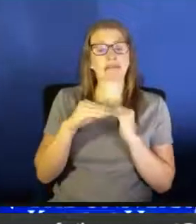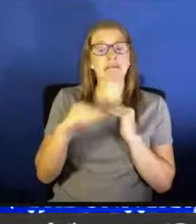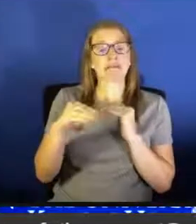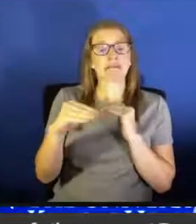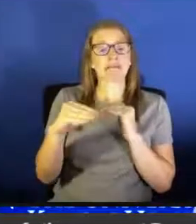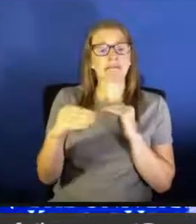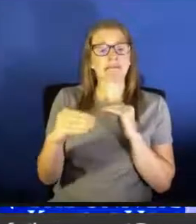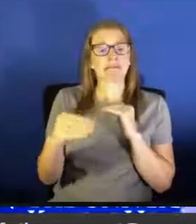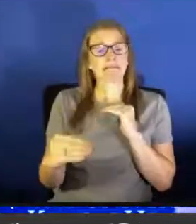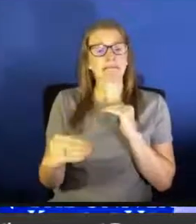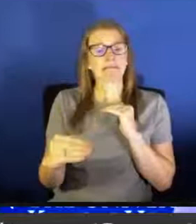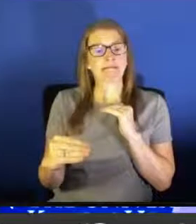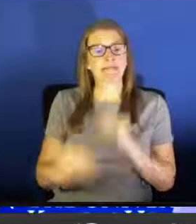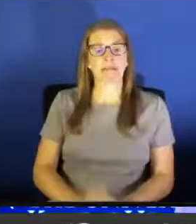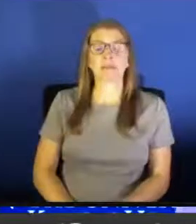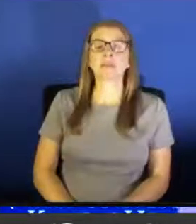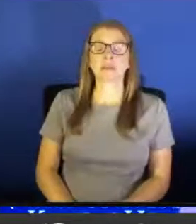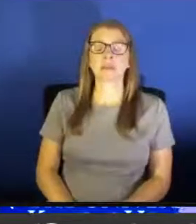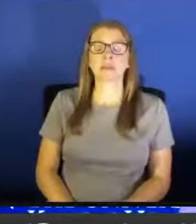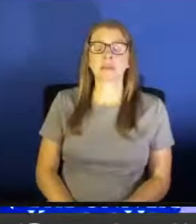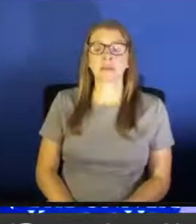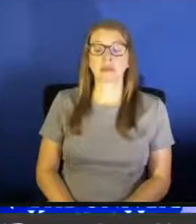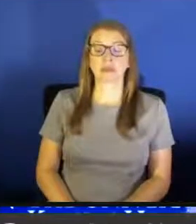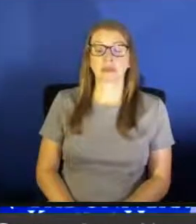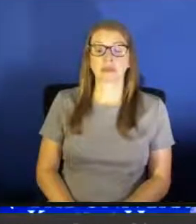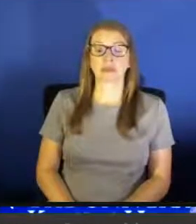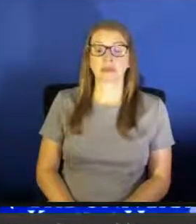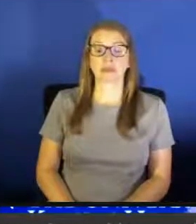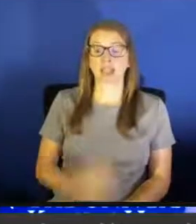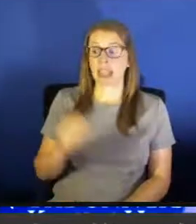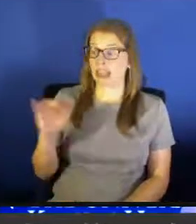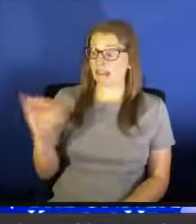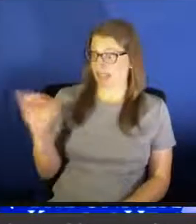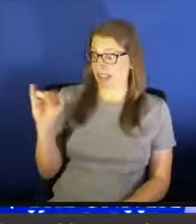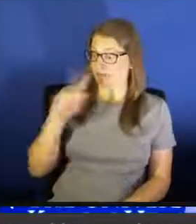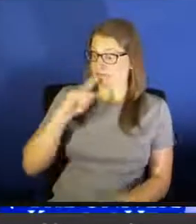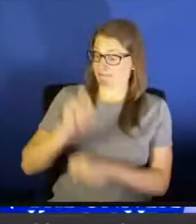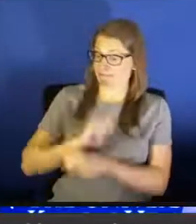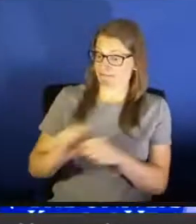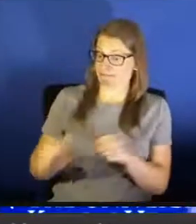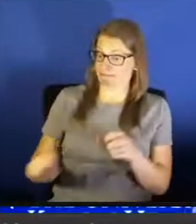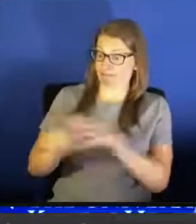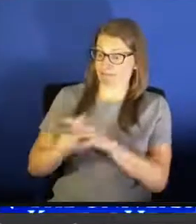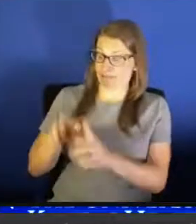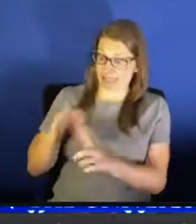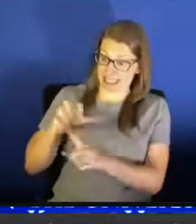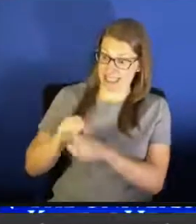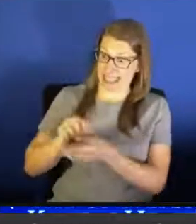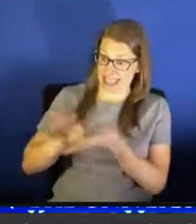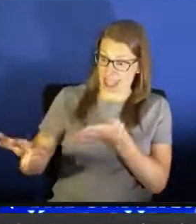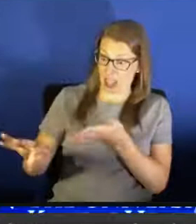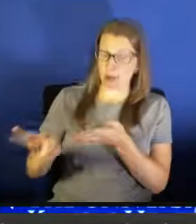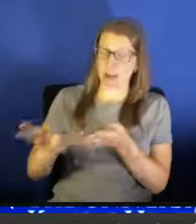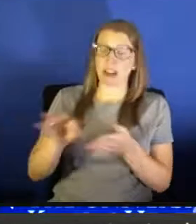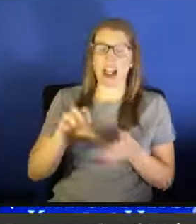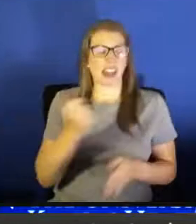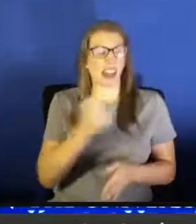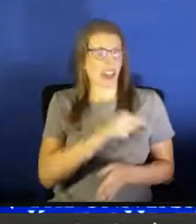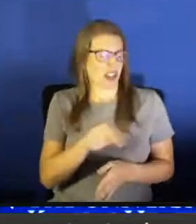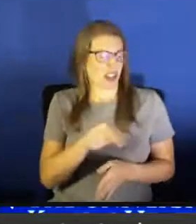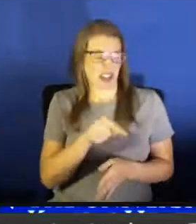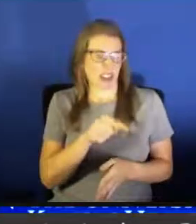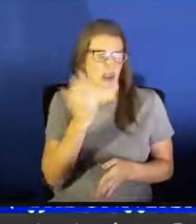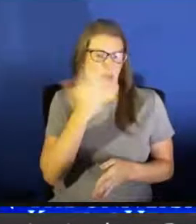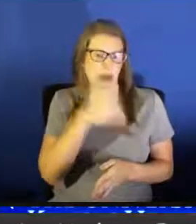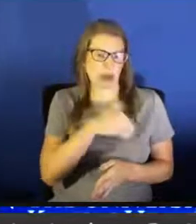hospitalizations. So although we may be seeing more infections of actually that we're able to count, but other ones that we aren't able to count because people are testing